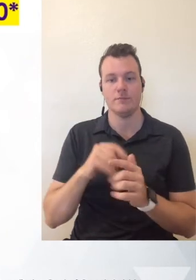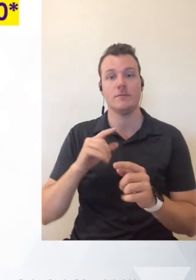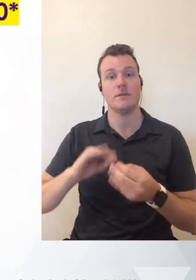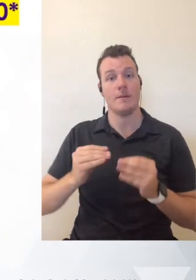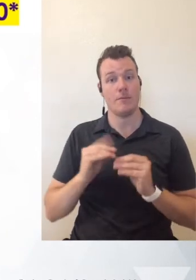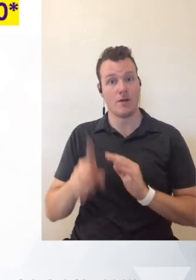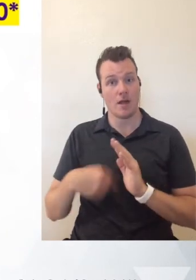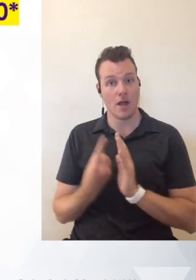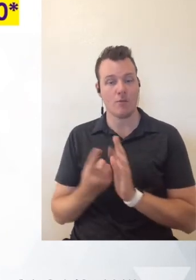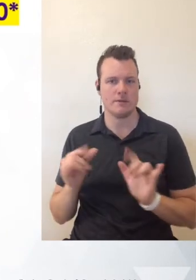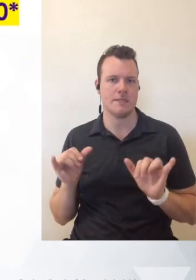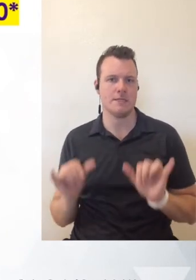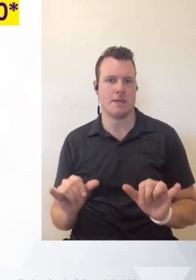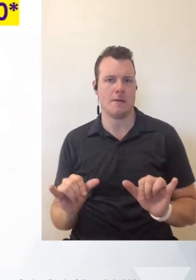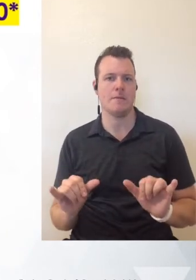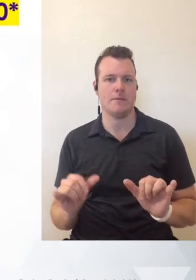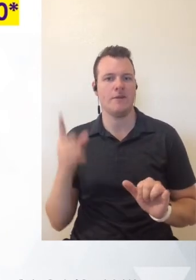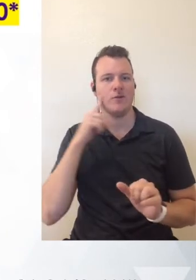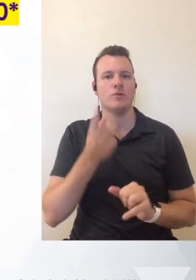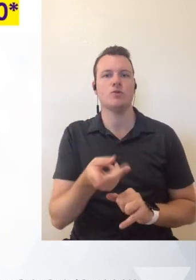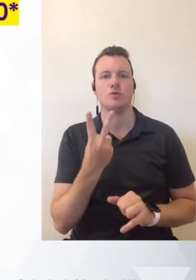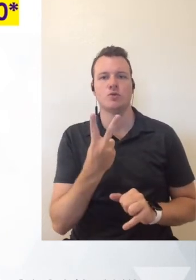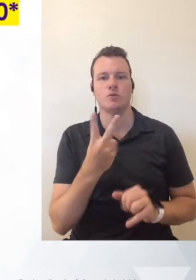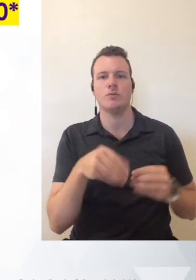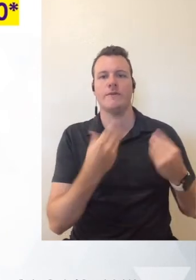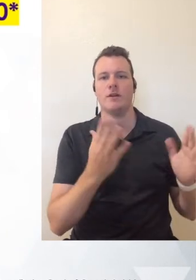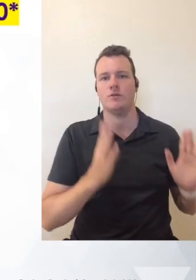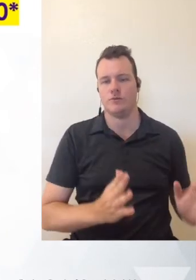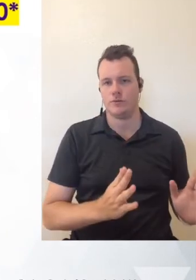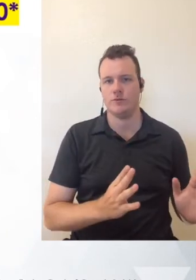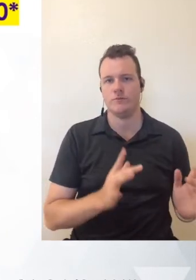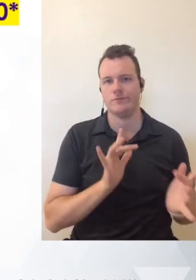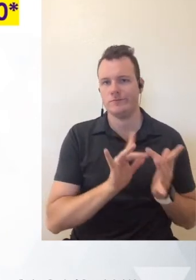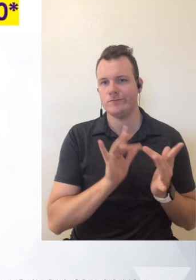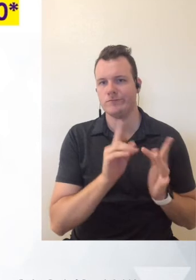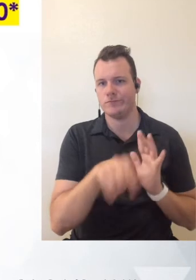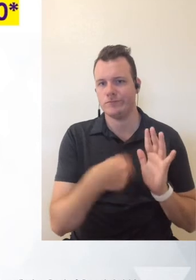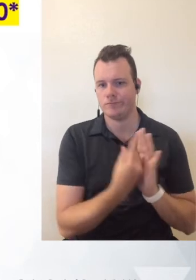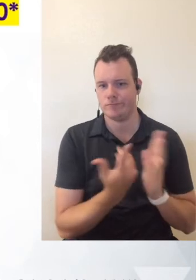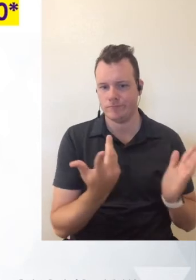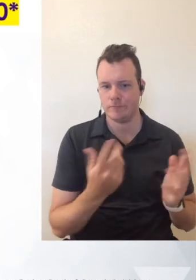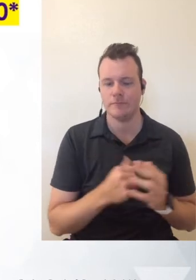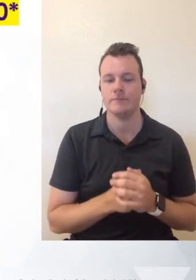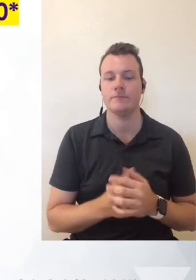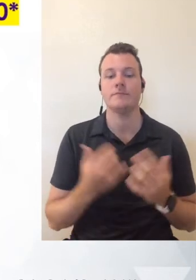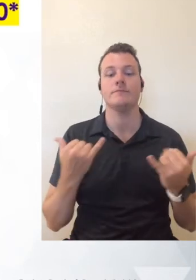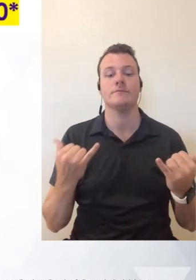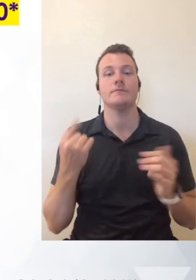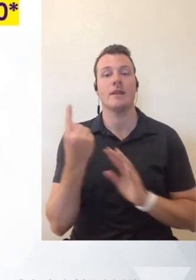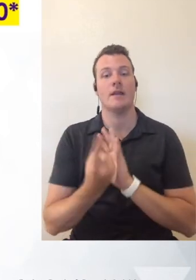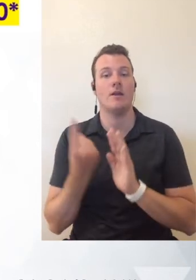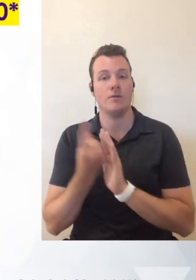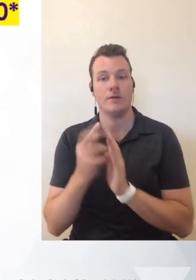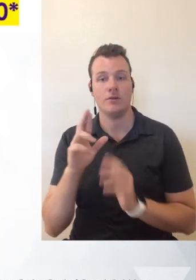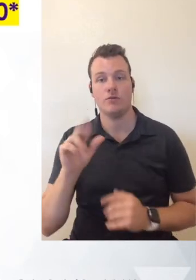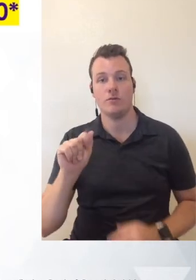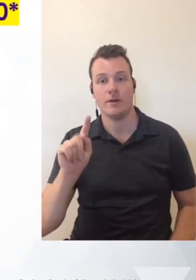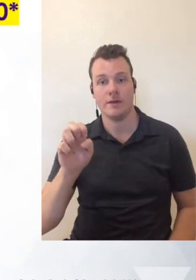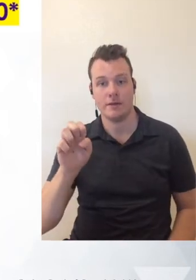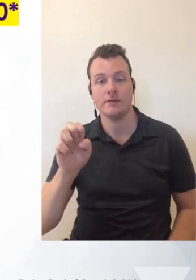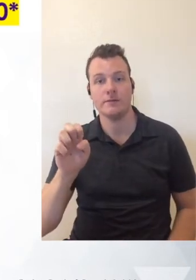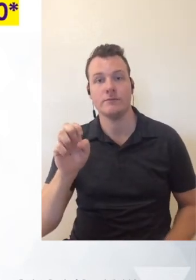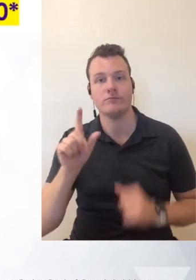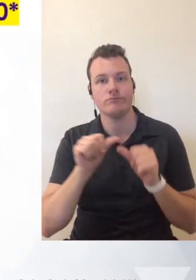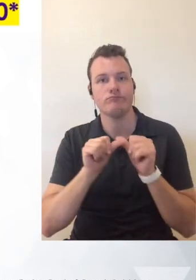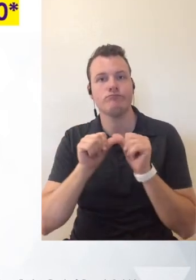hours between these two providers. So now my hourly rate in